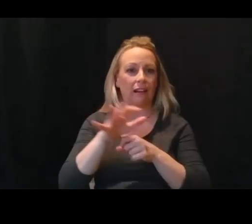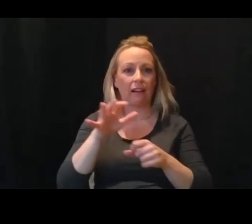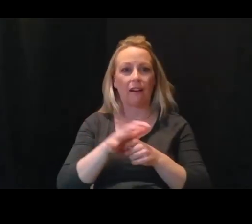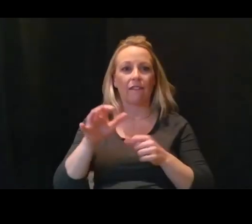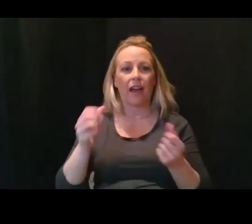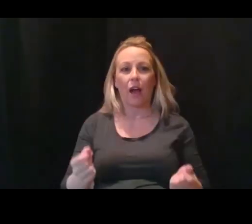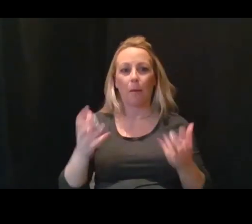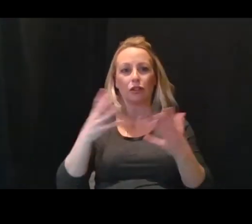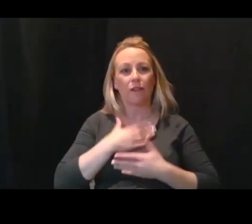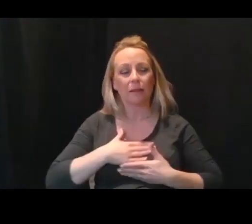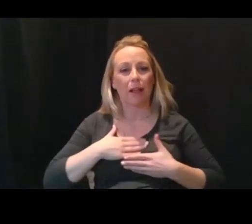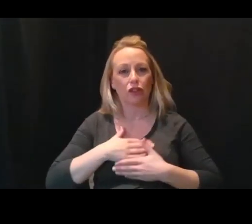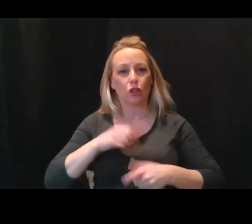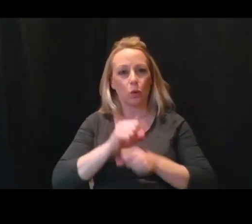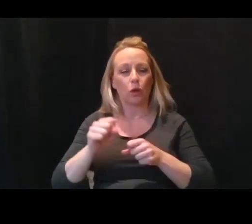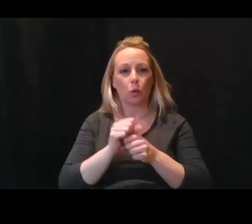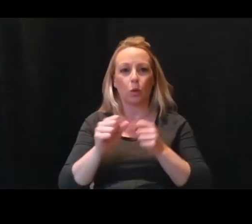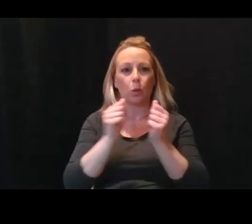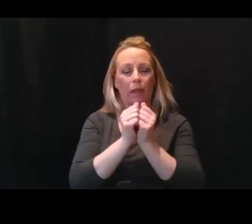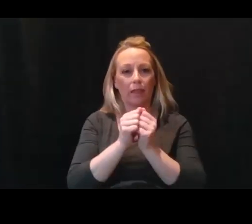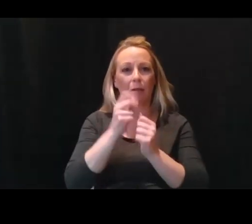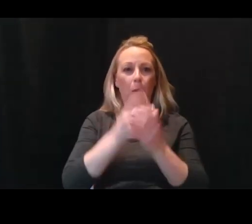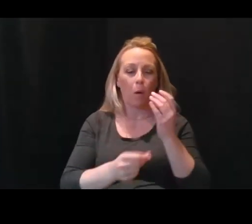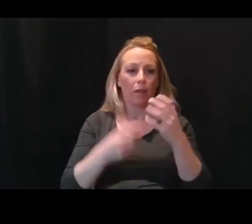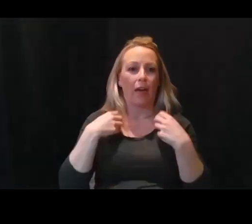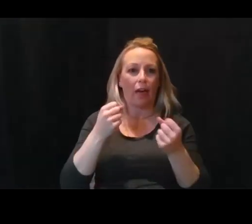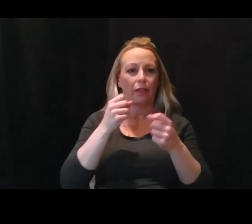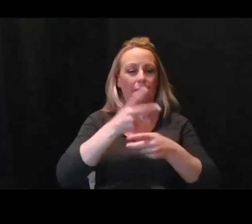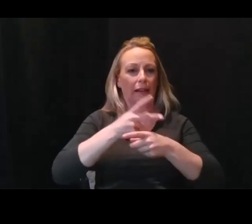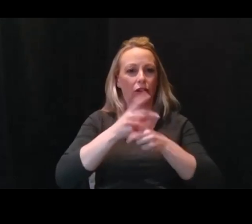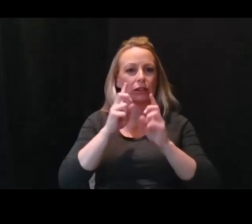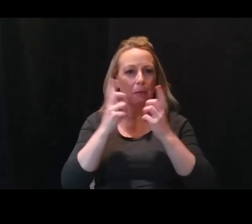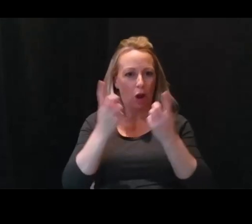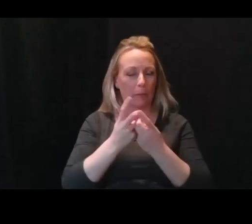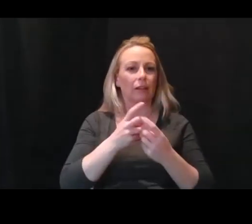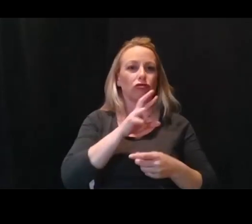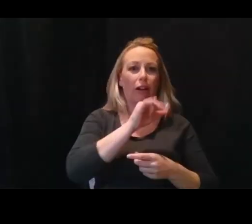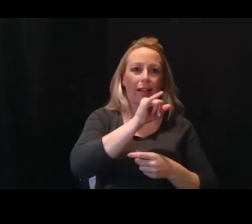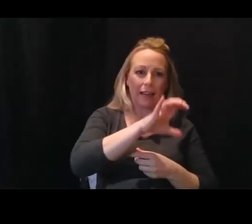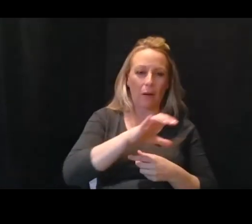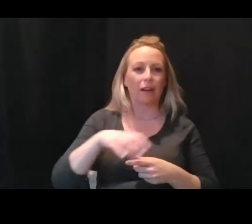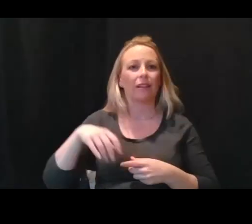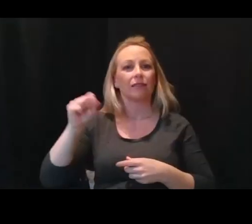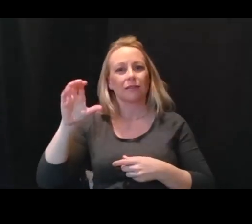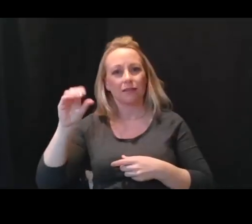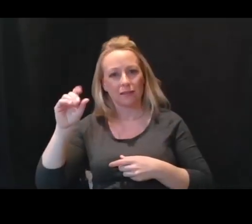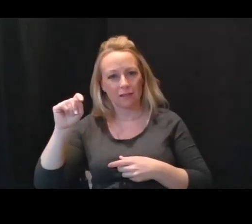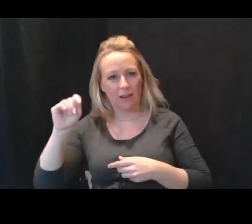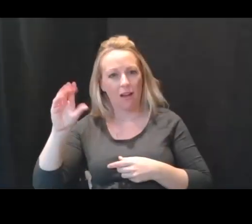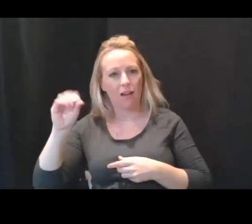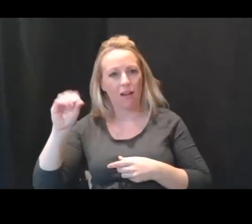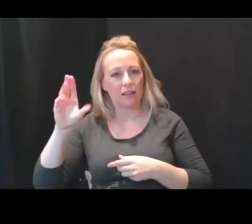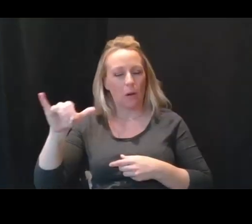much of a pleasure it's been to work with both health departments. Community healthcare obviously operates on both sides of the river, and this